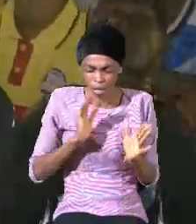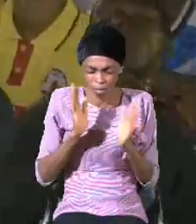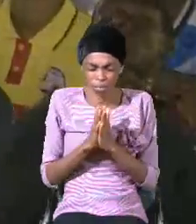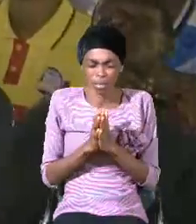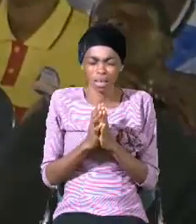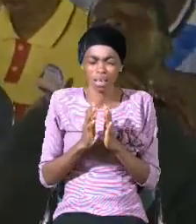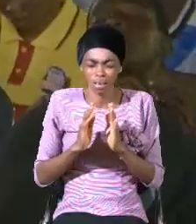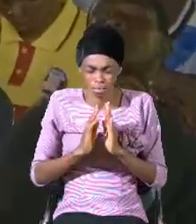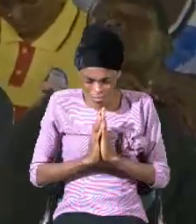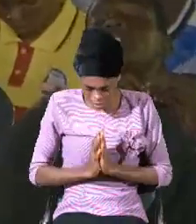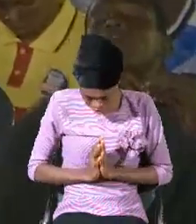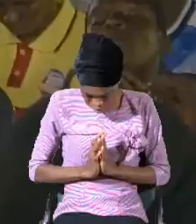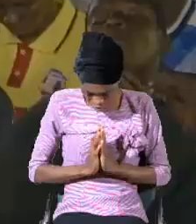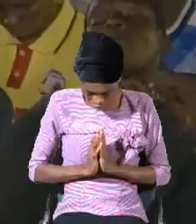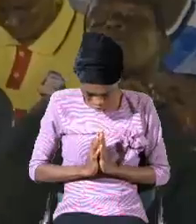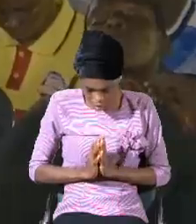pray.